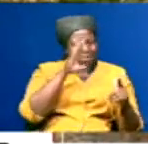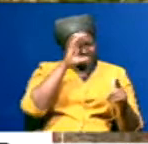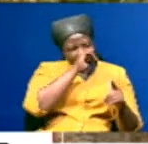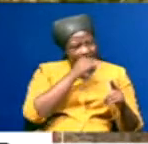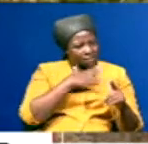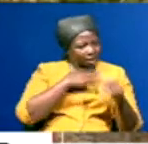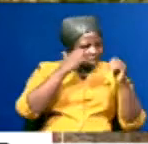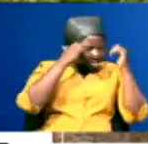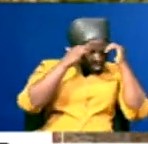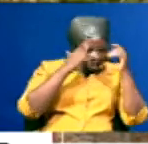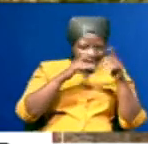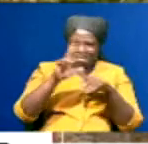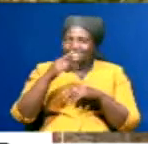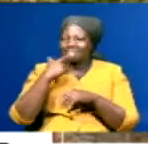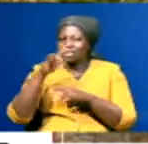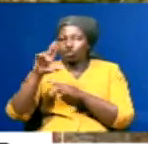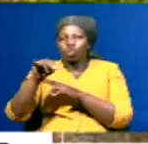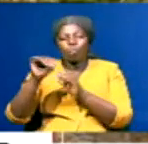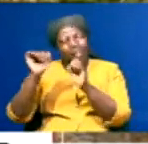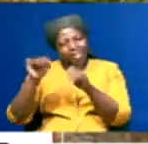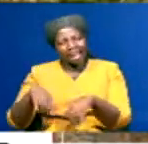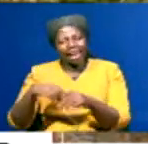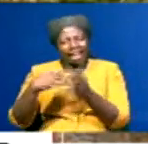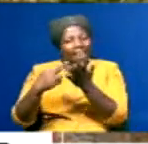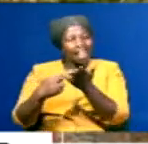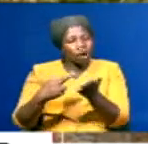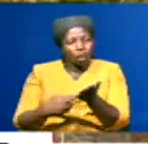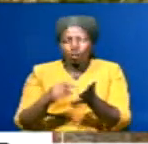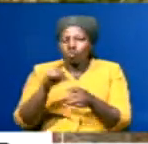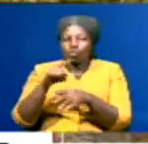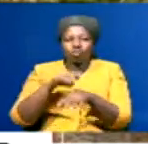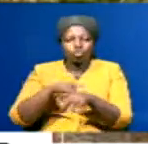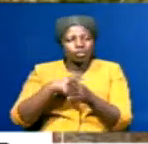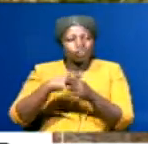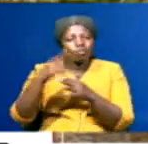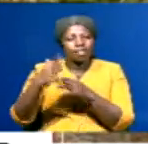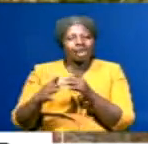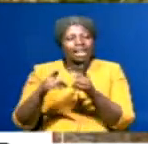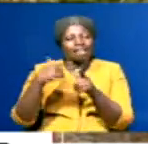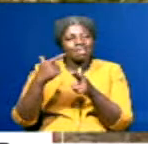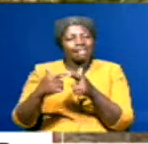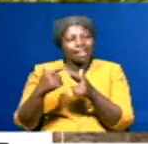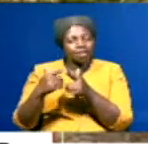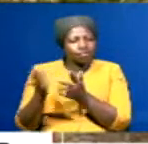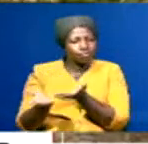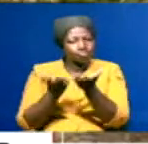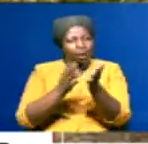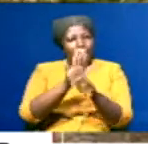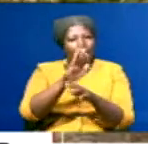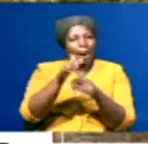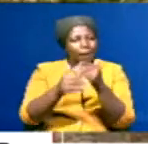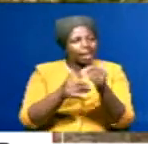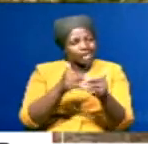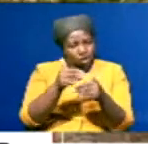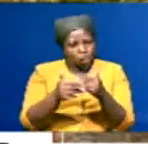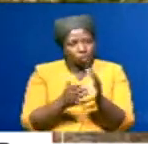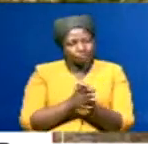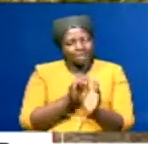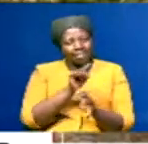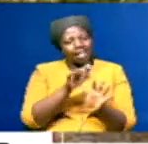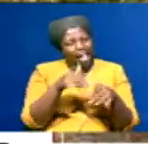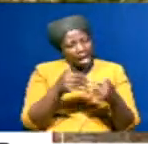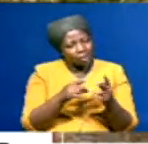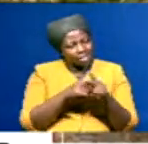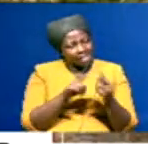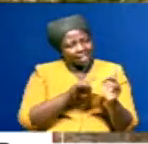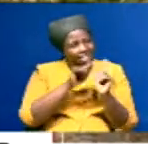even record you on weekend and take your material. So that's how we started going